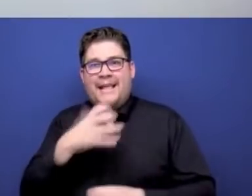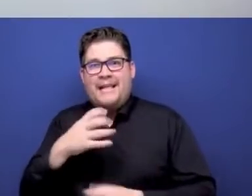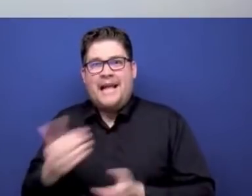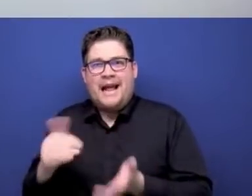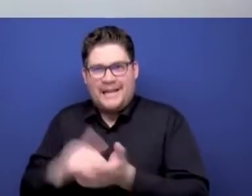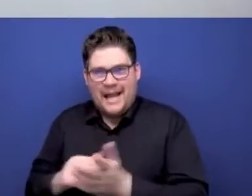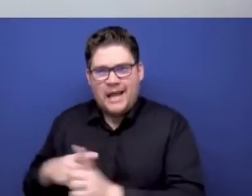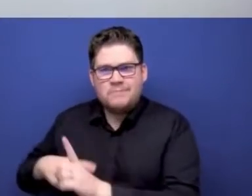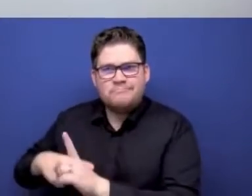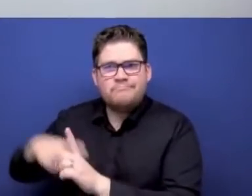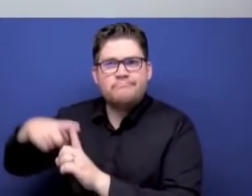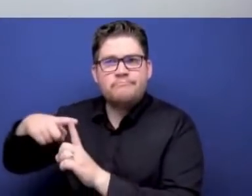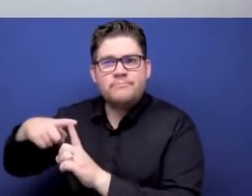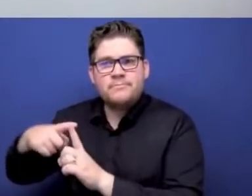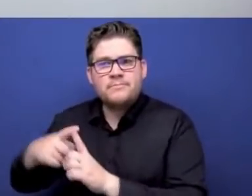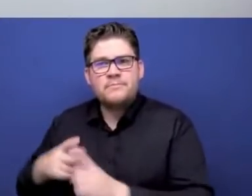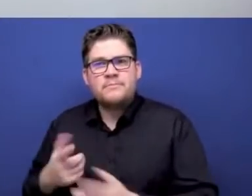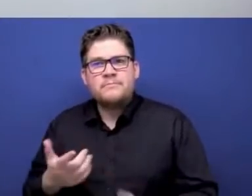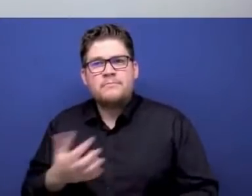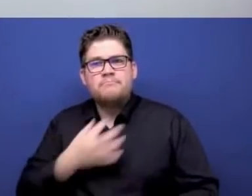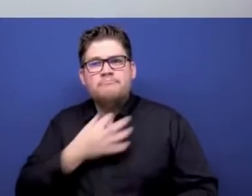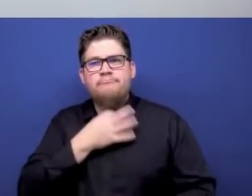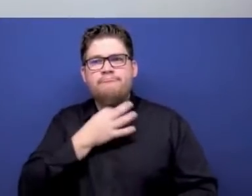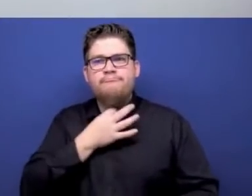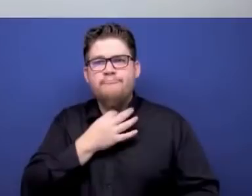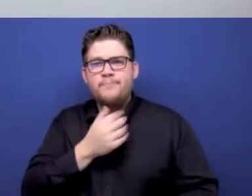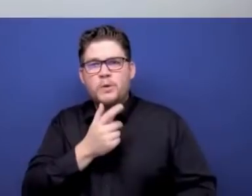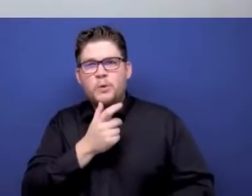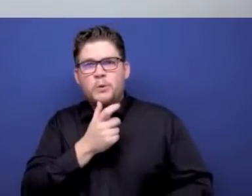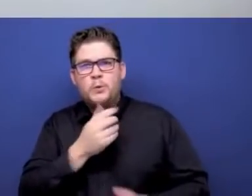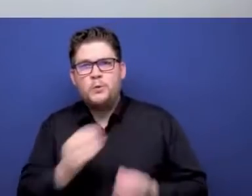are the people who are most susceptible? What kind of health